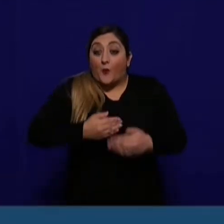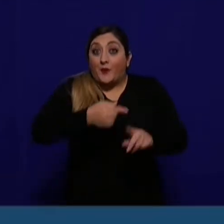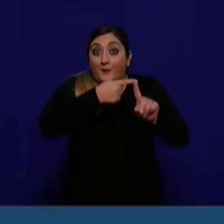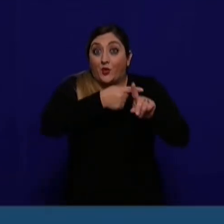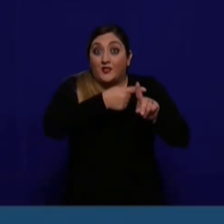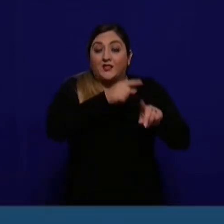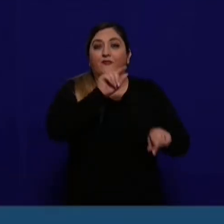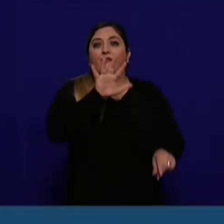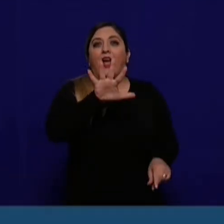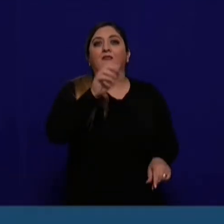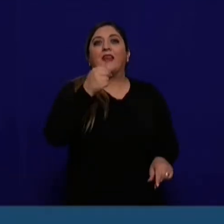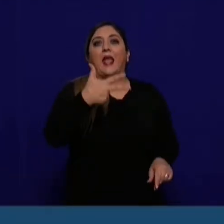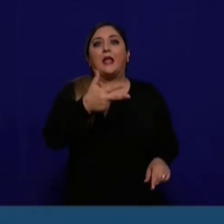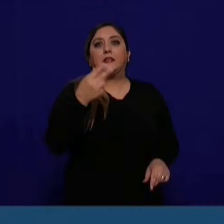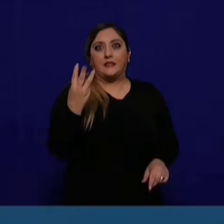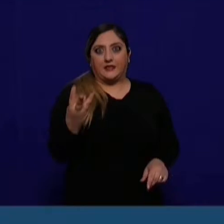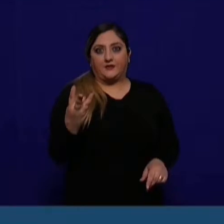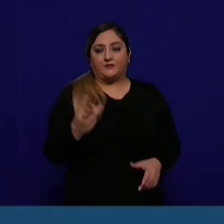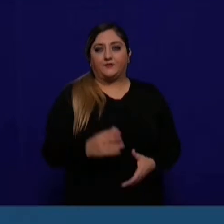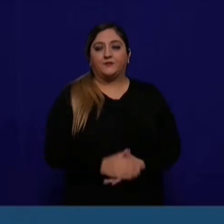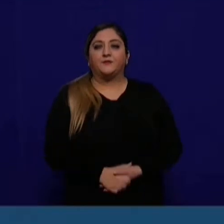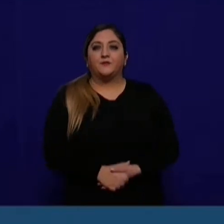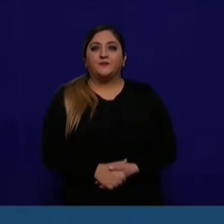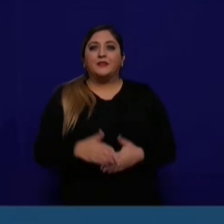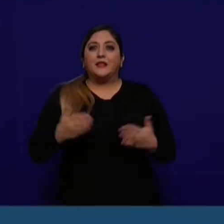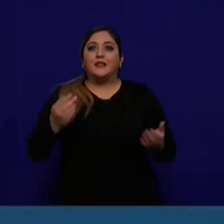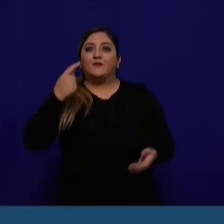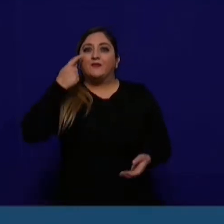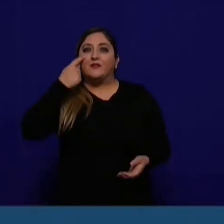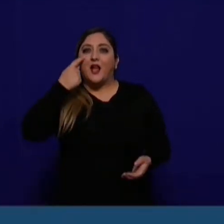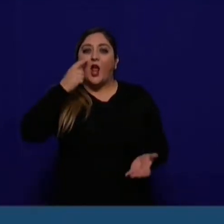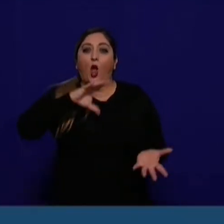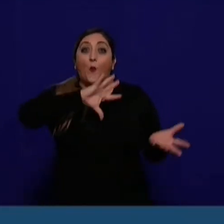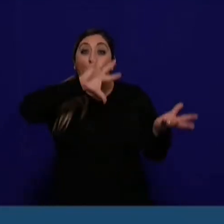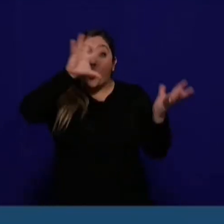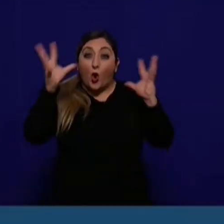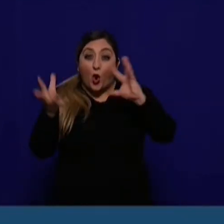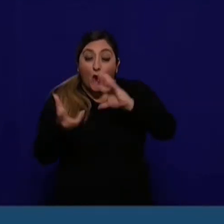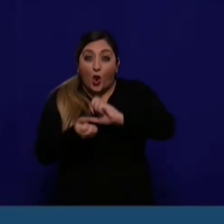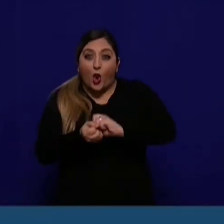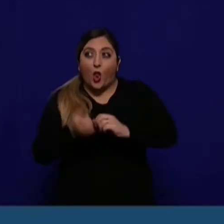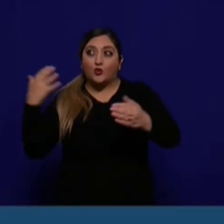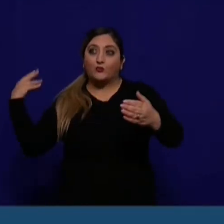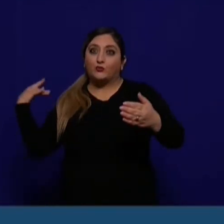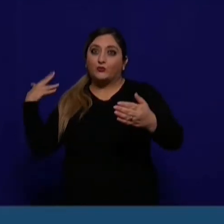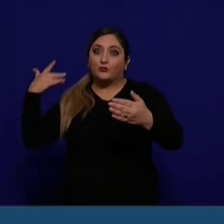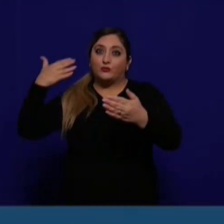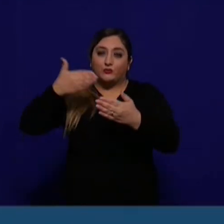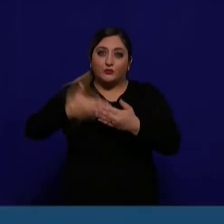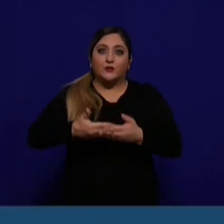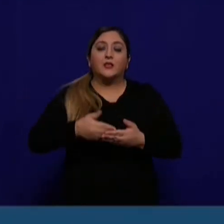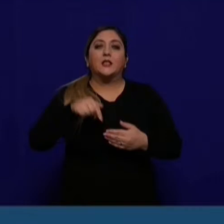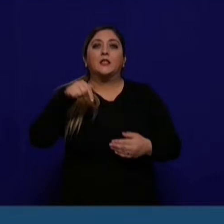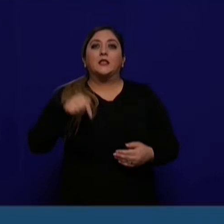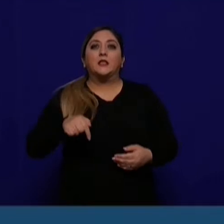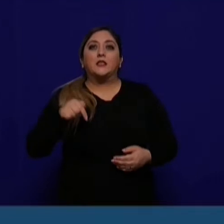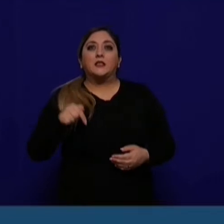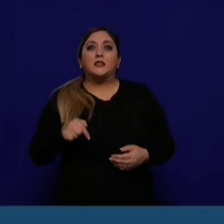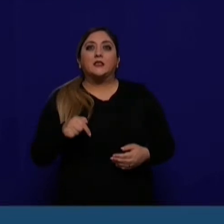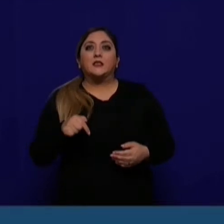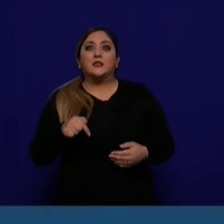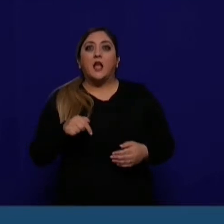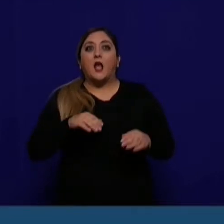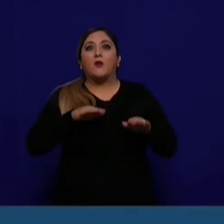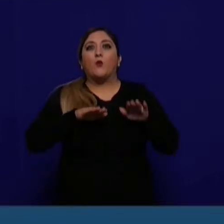active cases. Ma qegħdin naraw it-total kumulattiv tal-każijiet issa qiegħed ikun lejn